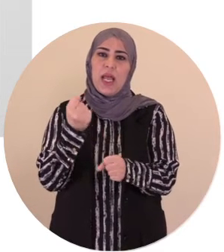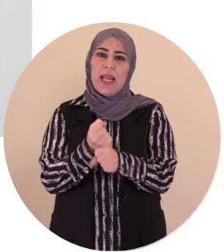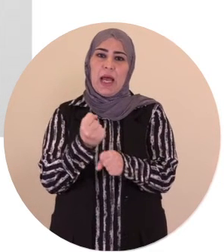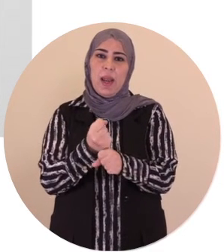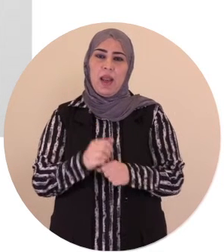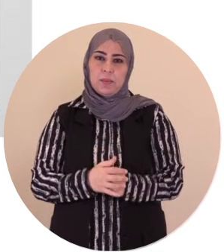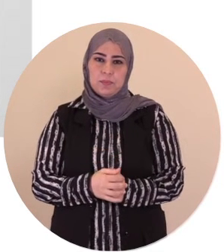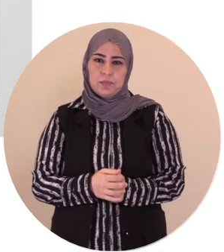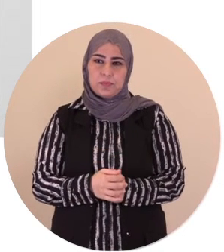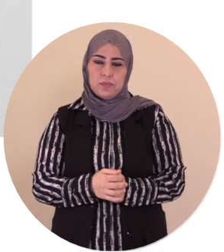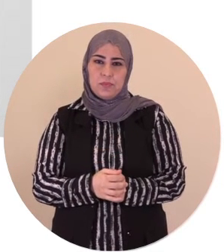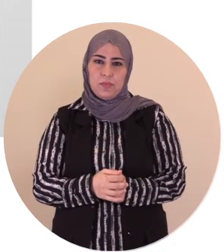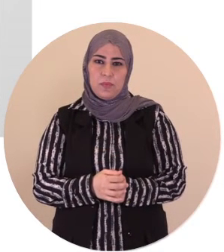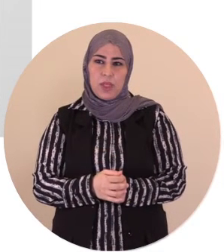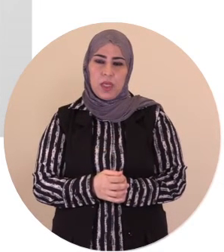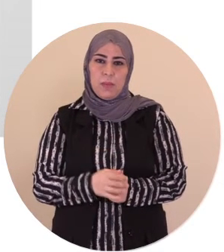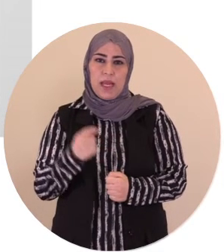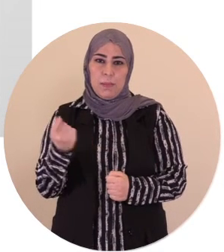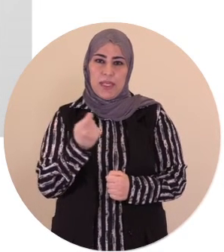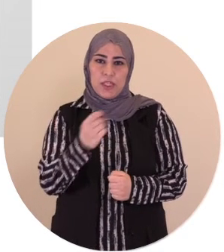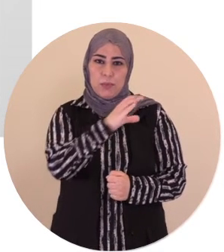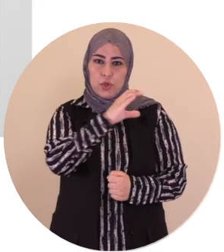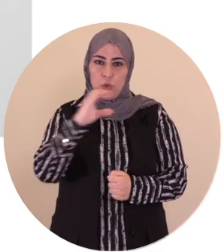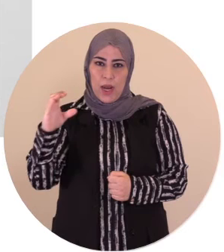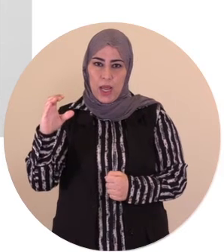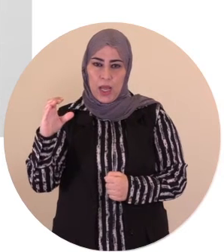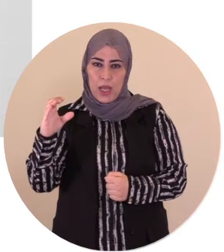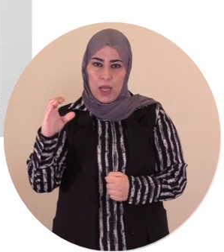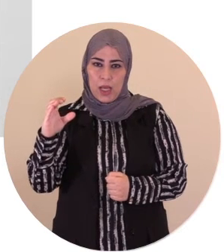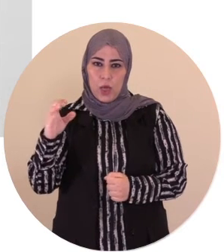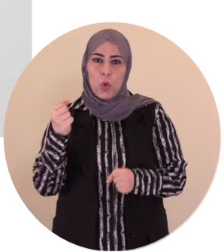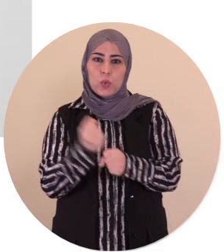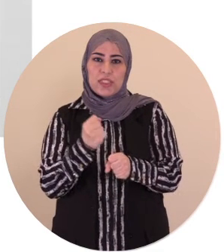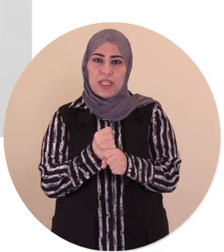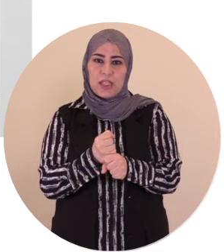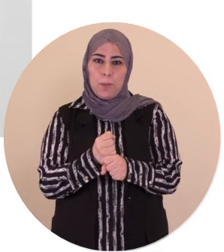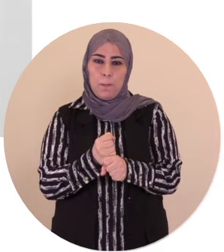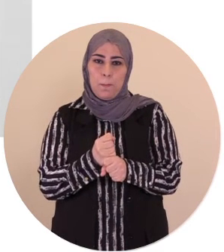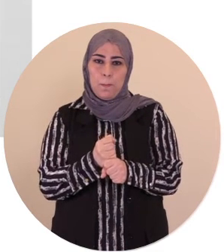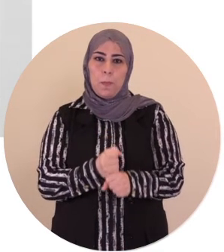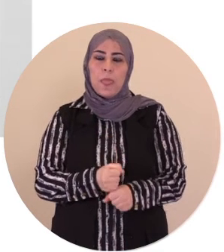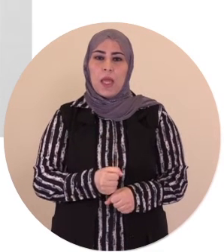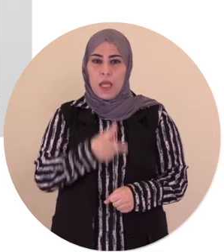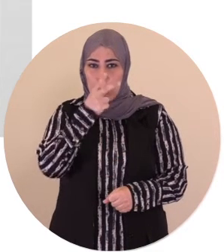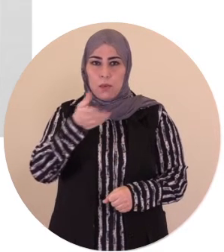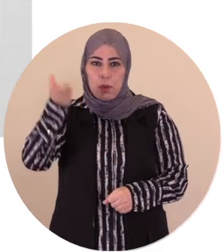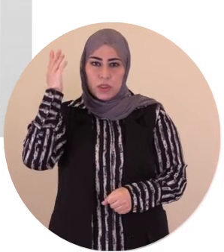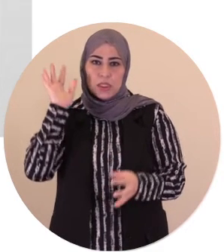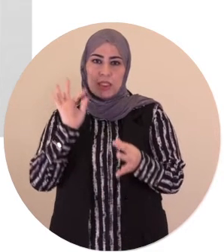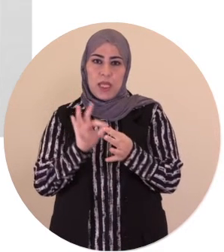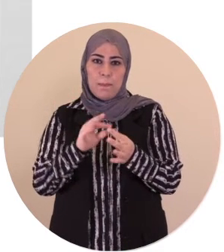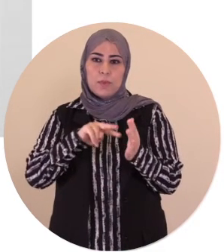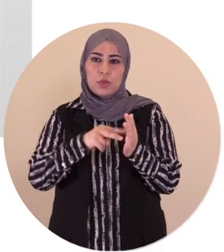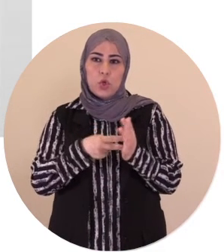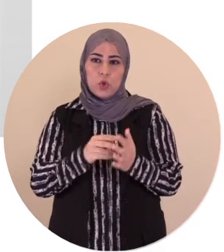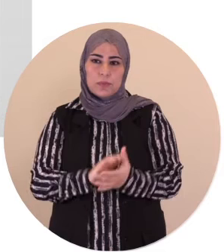happened first. So I'll say, Sammy, what happened first? Did he lose the laptop and then arrive at work? Or the opposite, he arrived at work